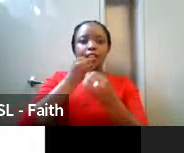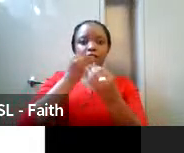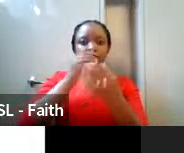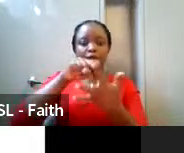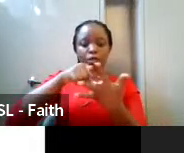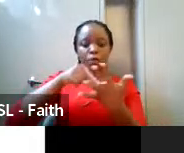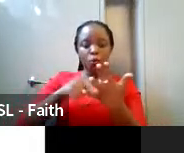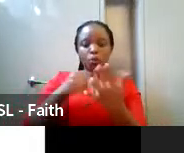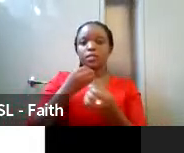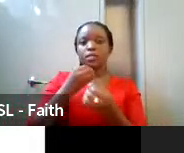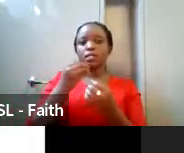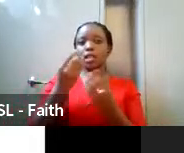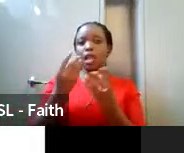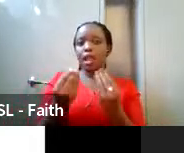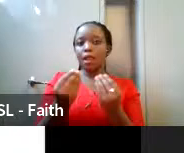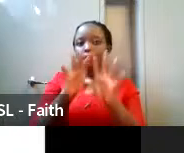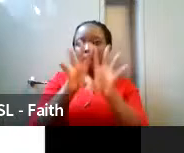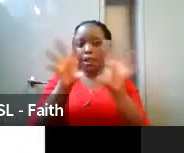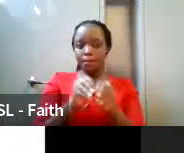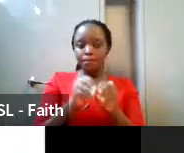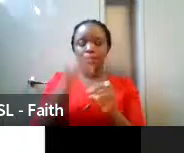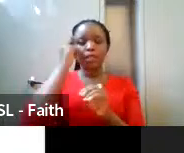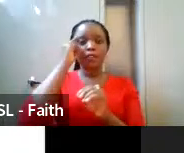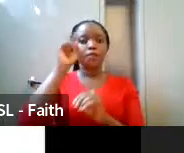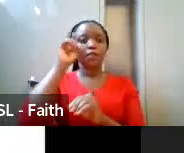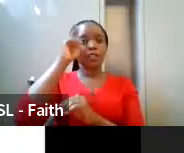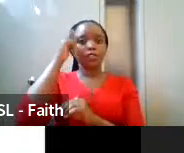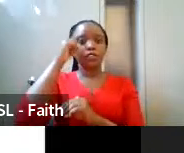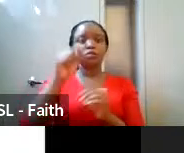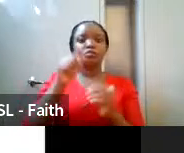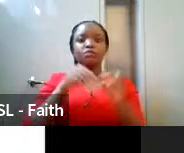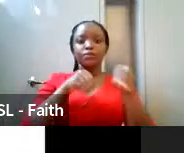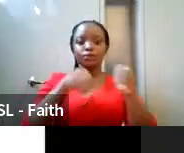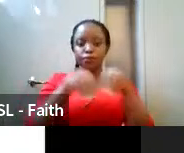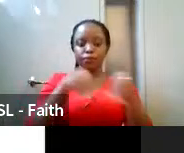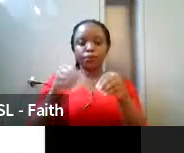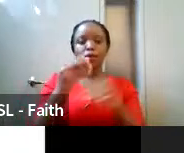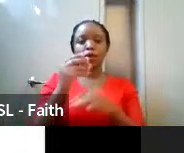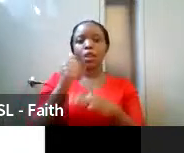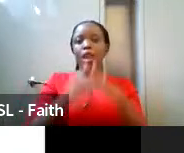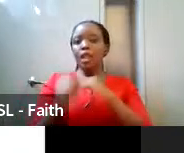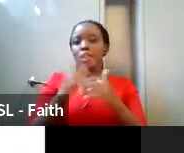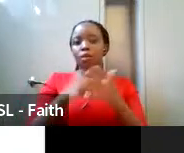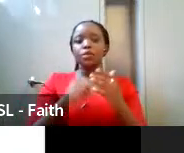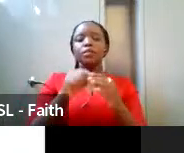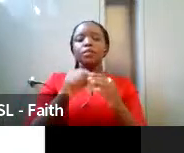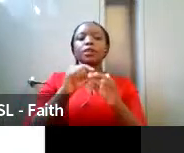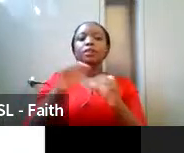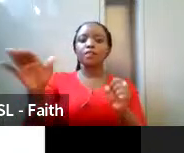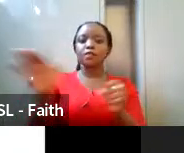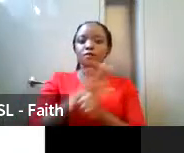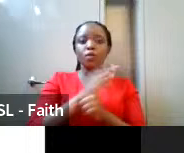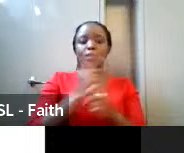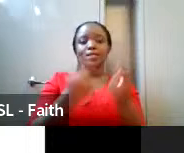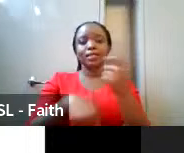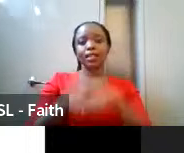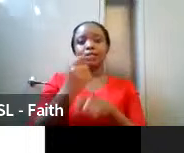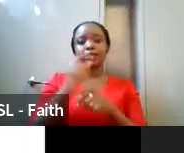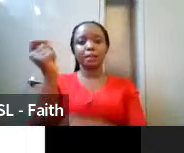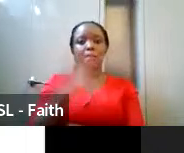amounts for the purpose of the reconciliation or on the total sales meant in the month in our system?